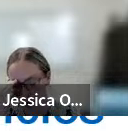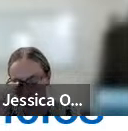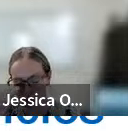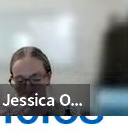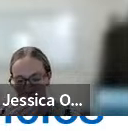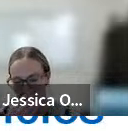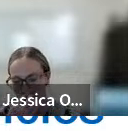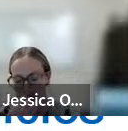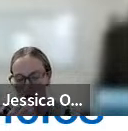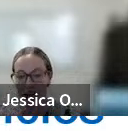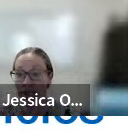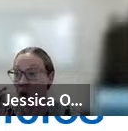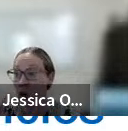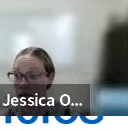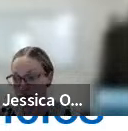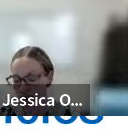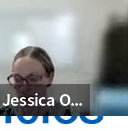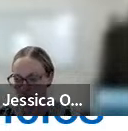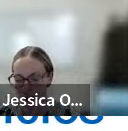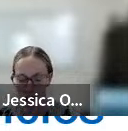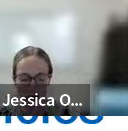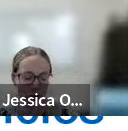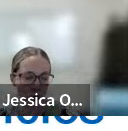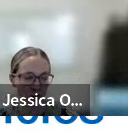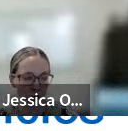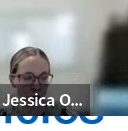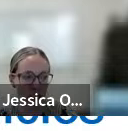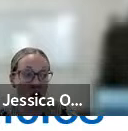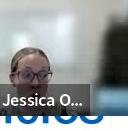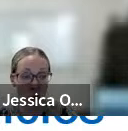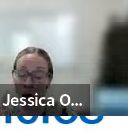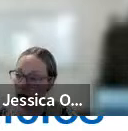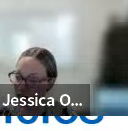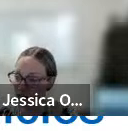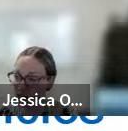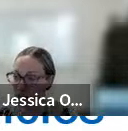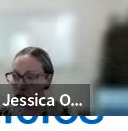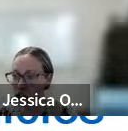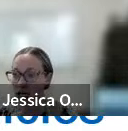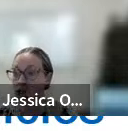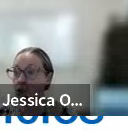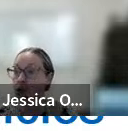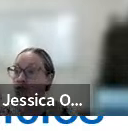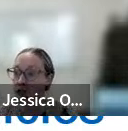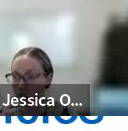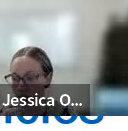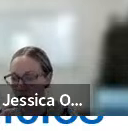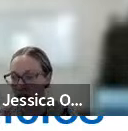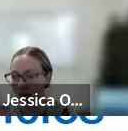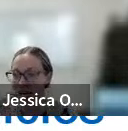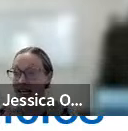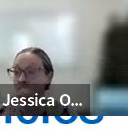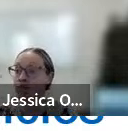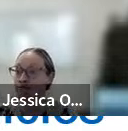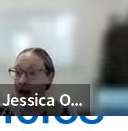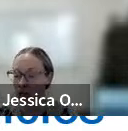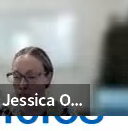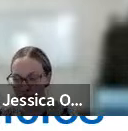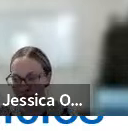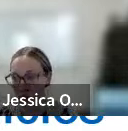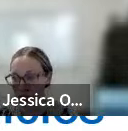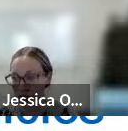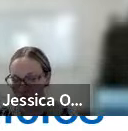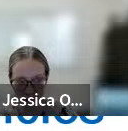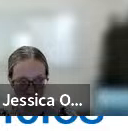were helpful and instrumental in voting. We took a formal vote to no longer fund that measure and sort of use it in case we